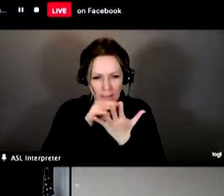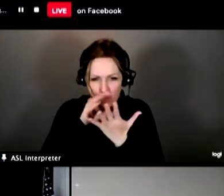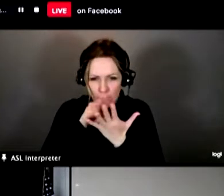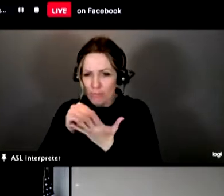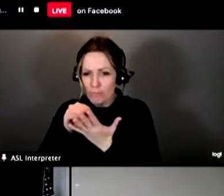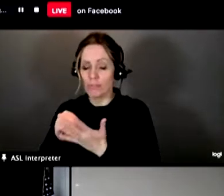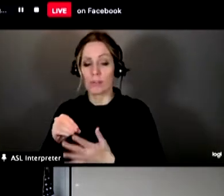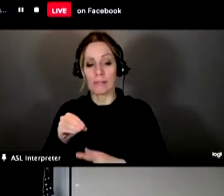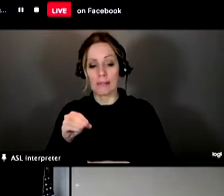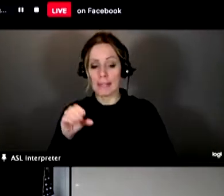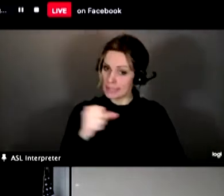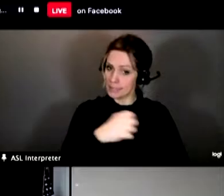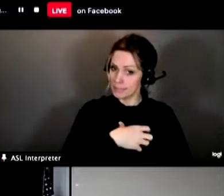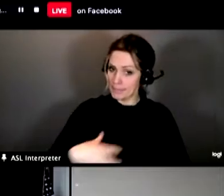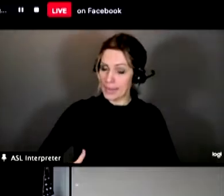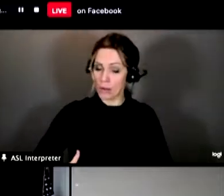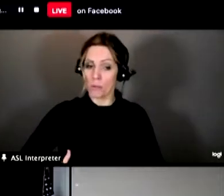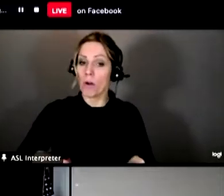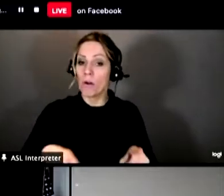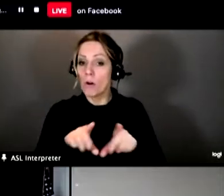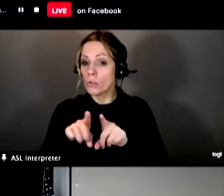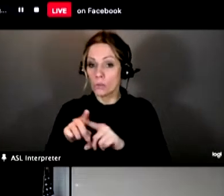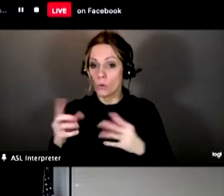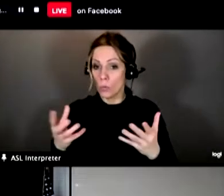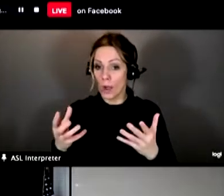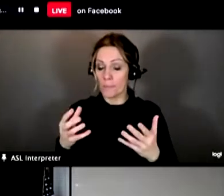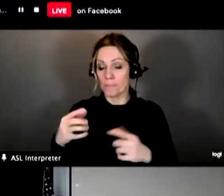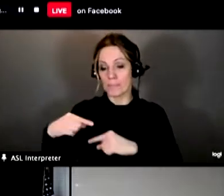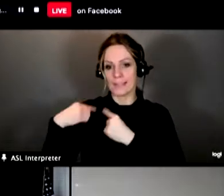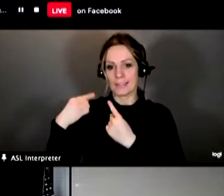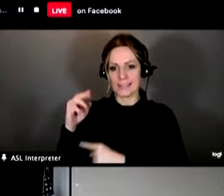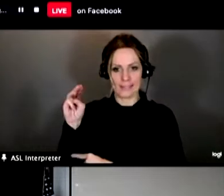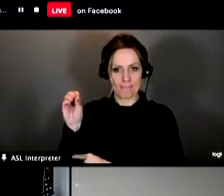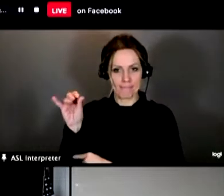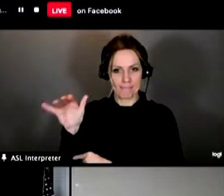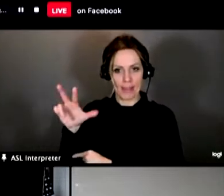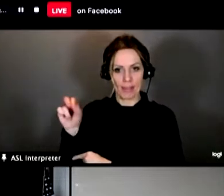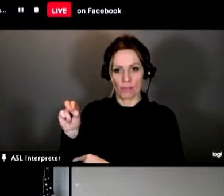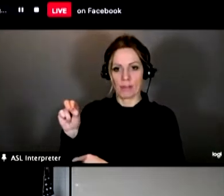in particular since May 30th. And I'm getting